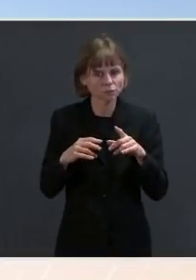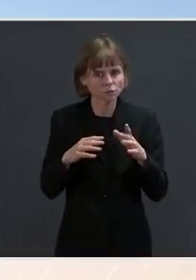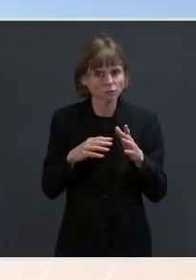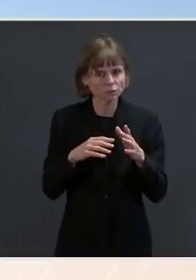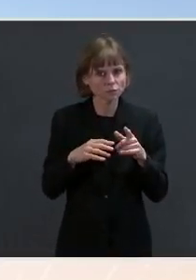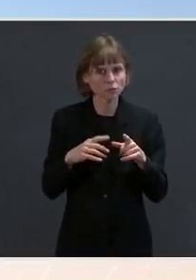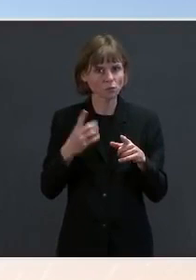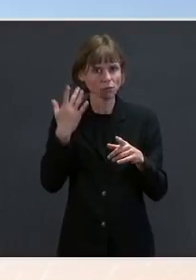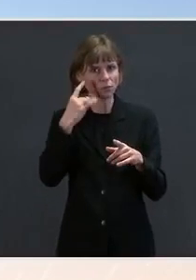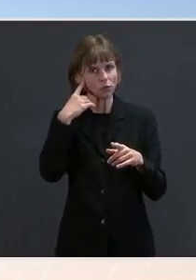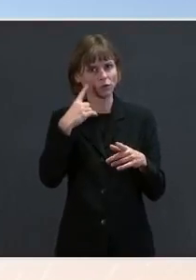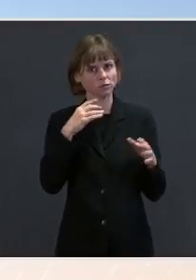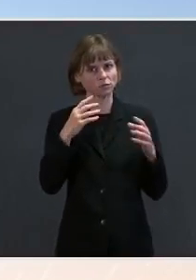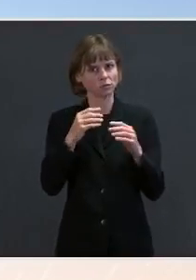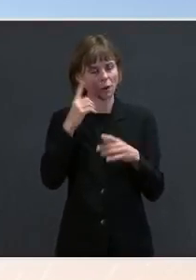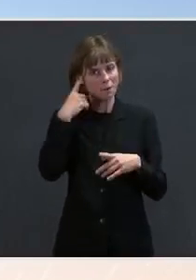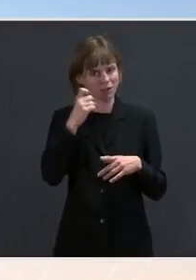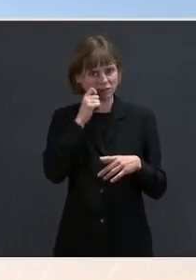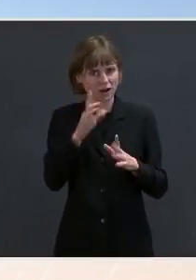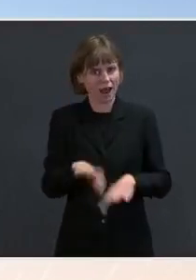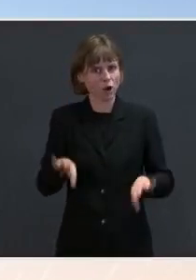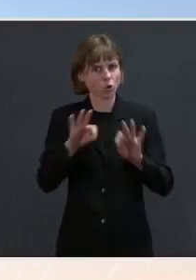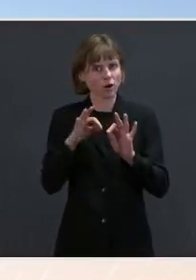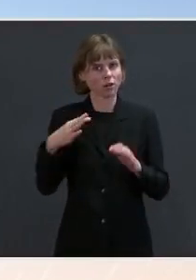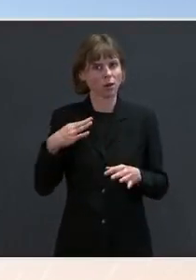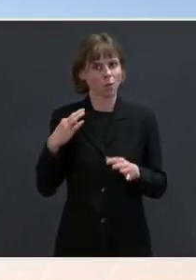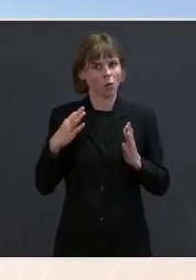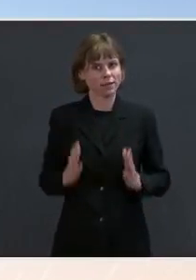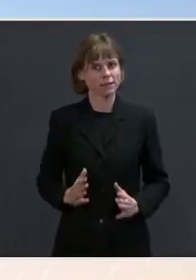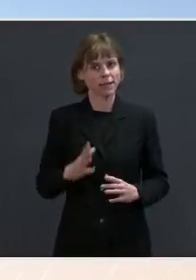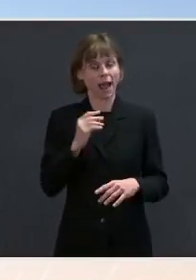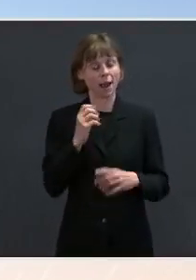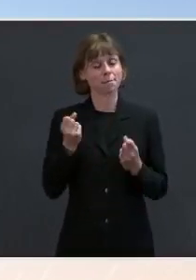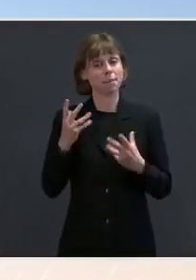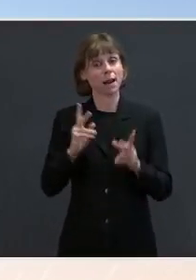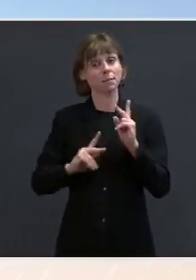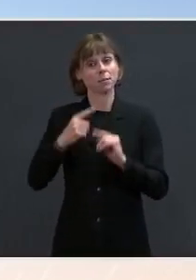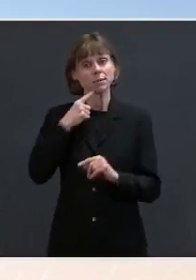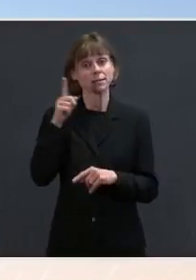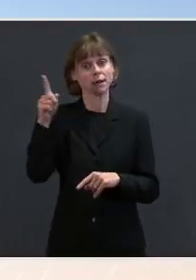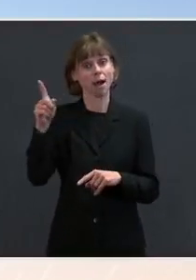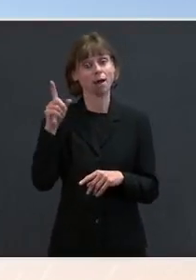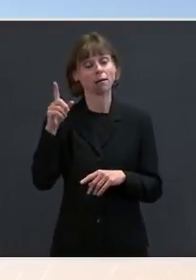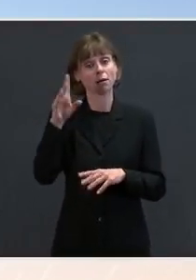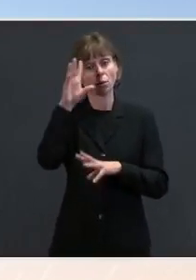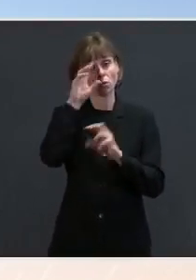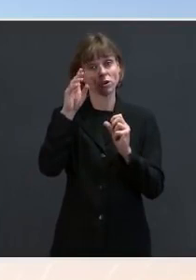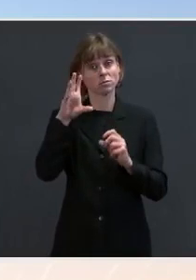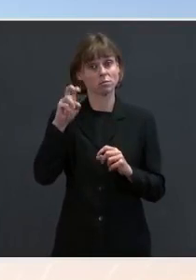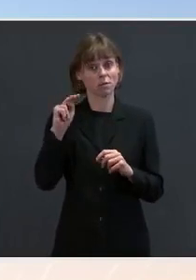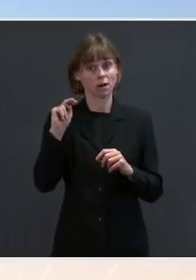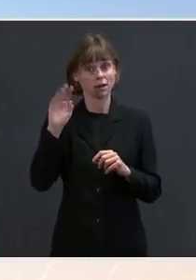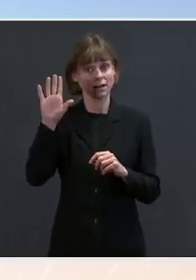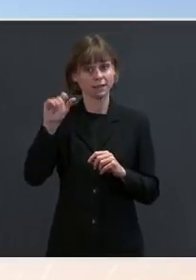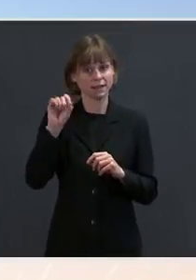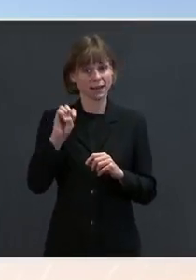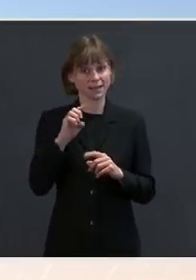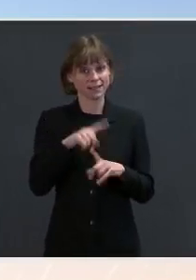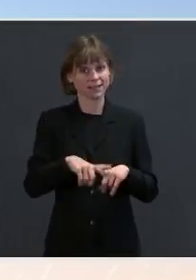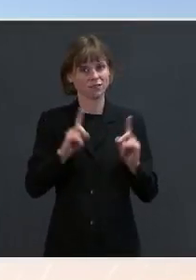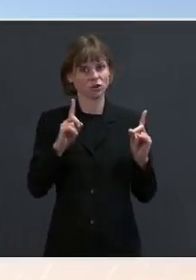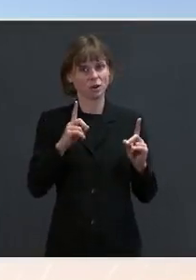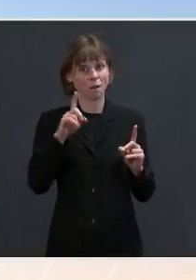she had not been a political appointee. And also, lots of people have said that President Biden might look at this case differently. He talks about the importance of